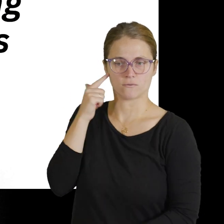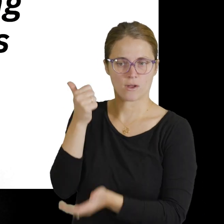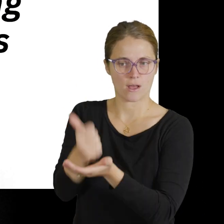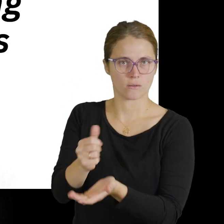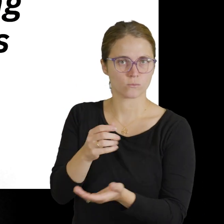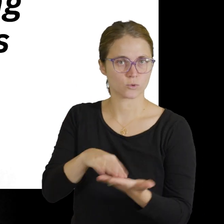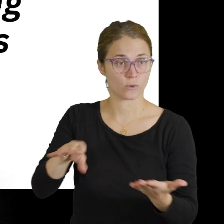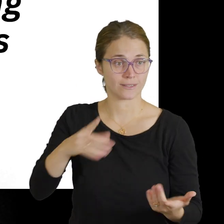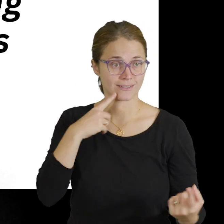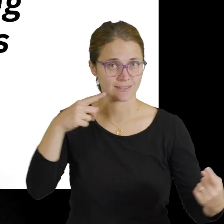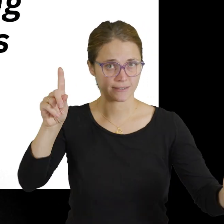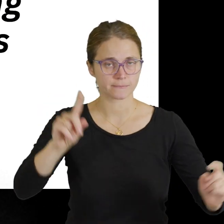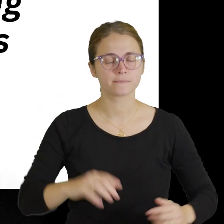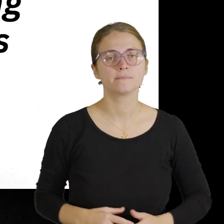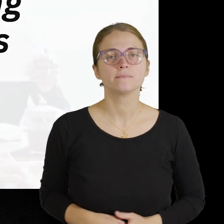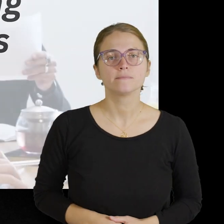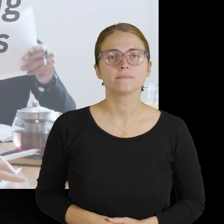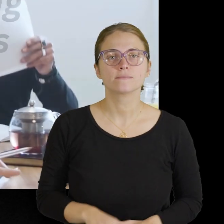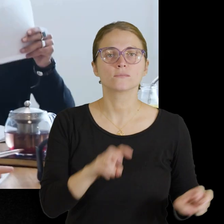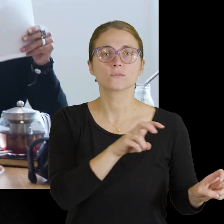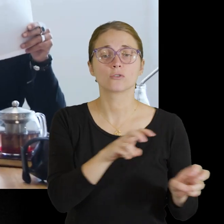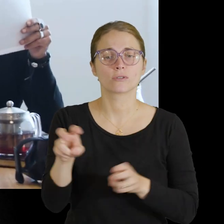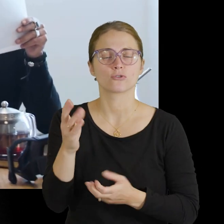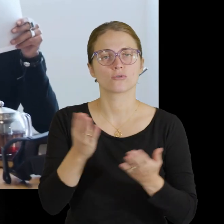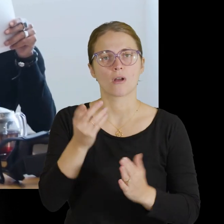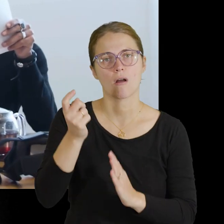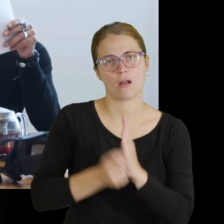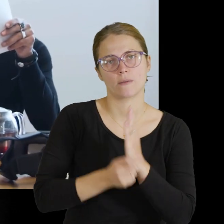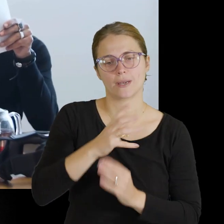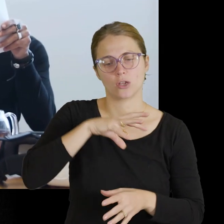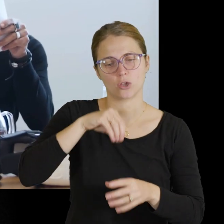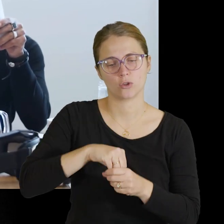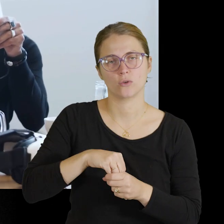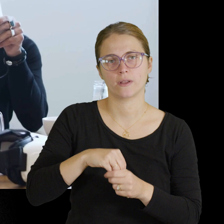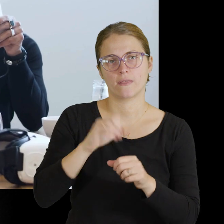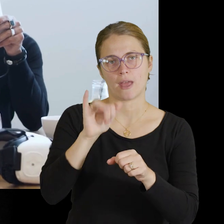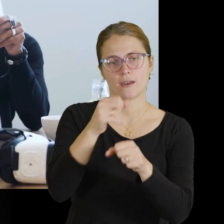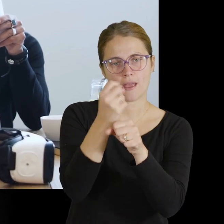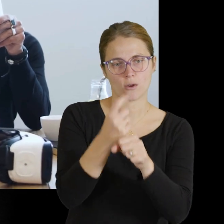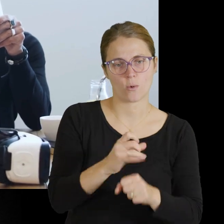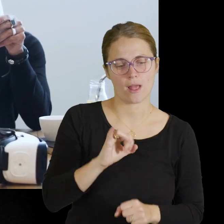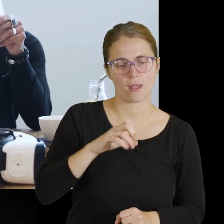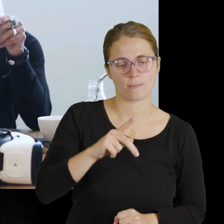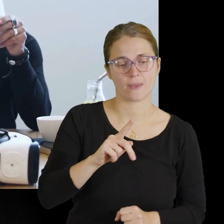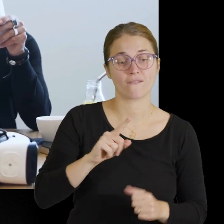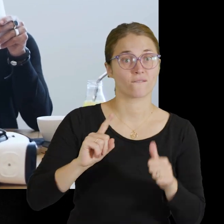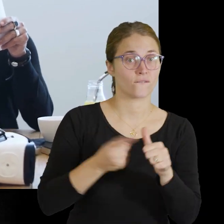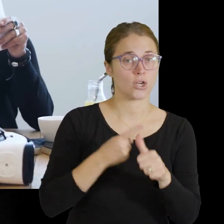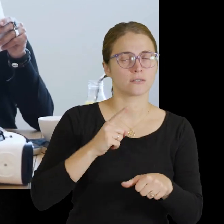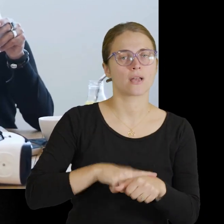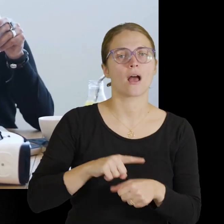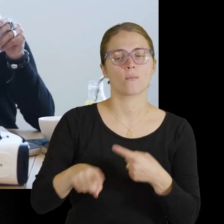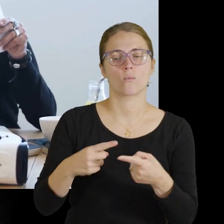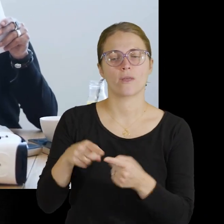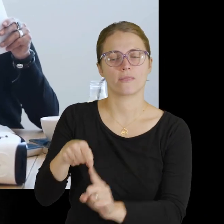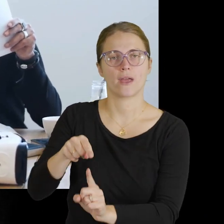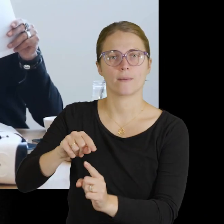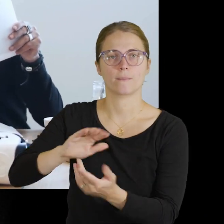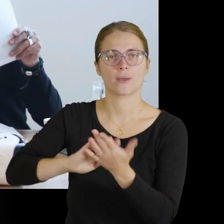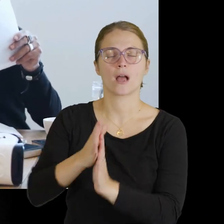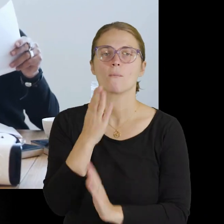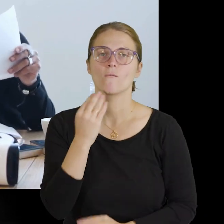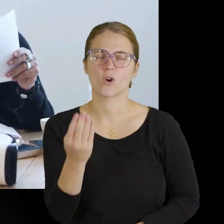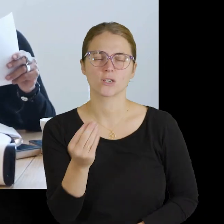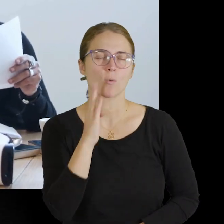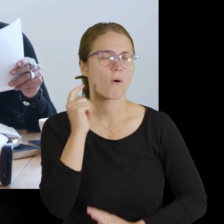Transition services are automatically included in the annual IEP that covers the year the student turns 14. The transition goals and activities should be based